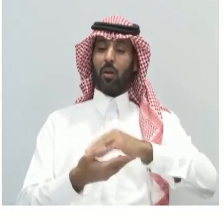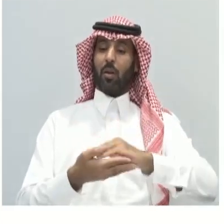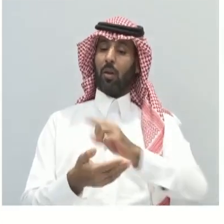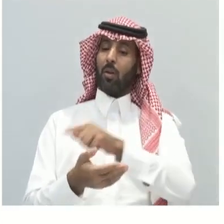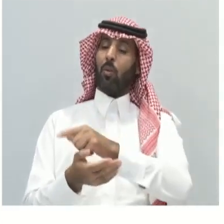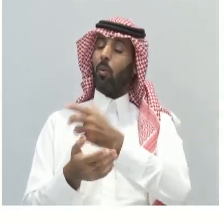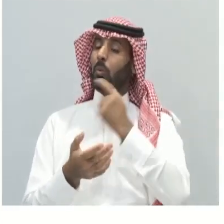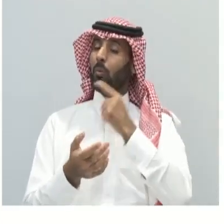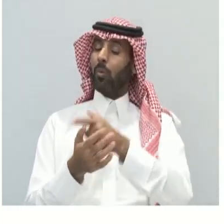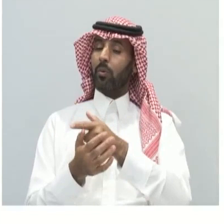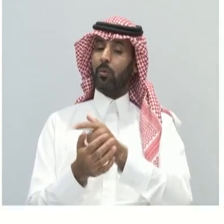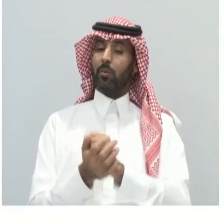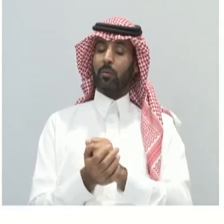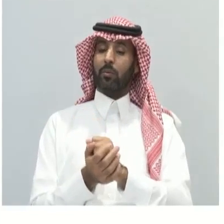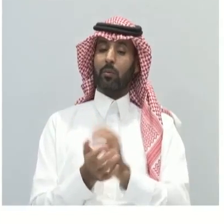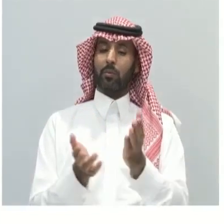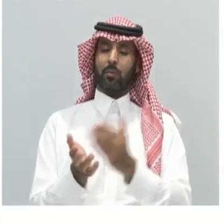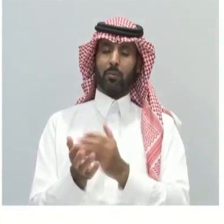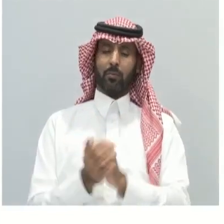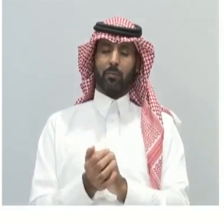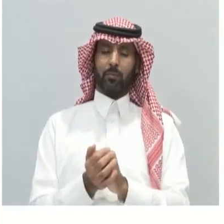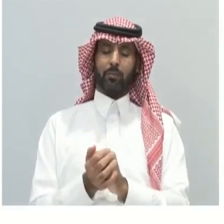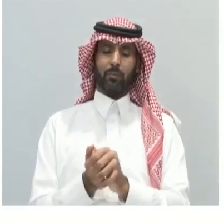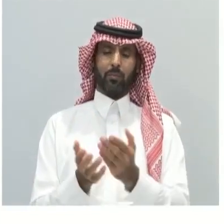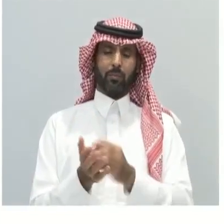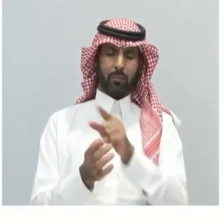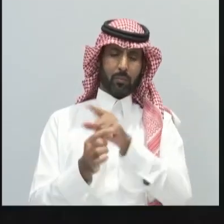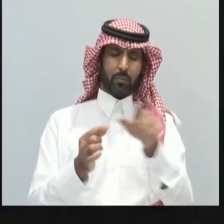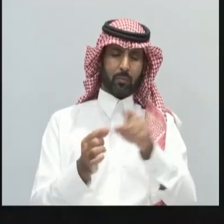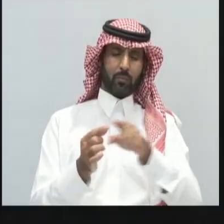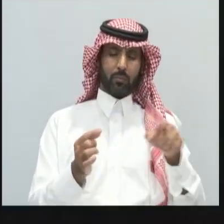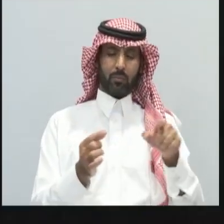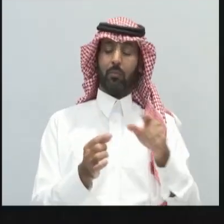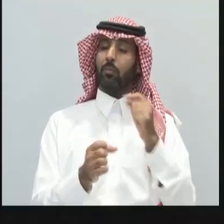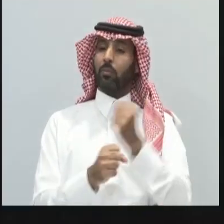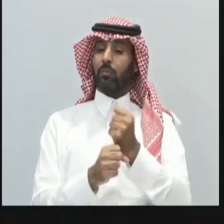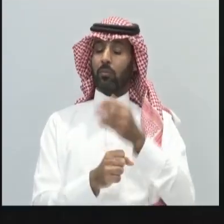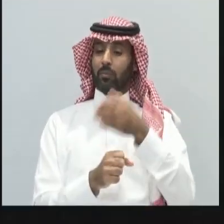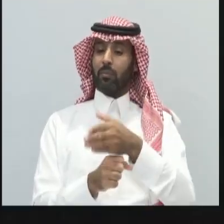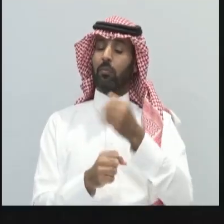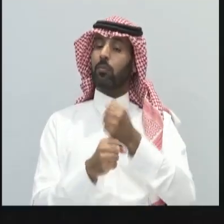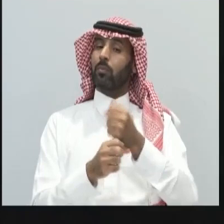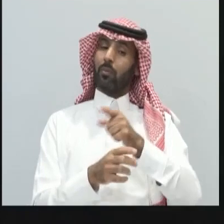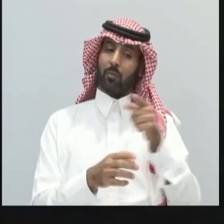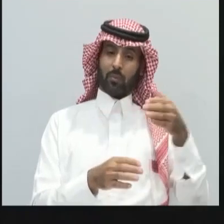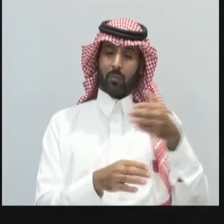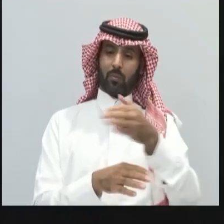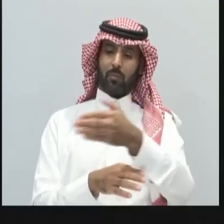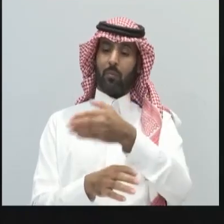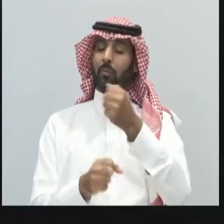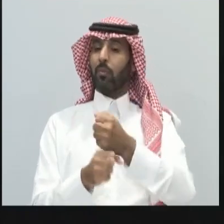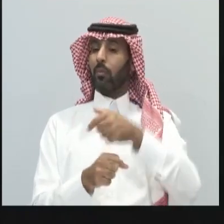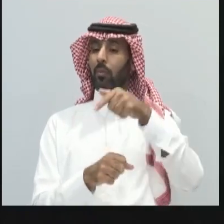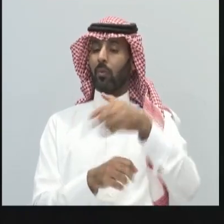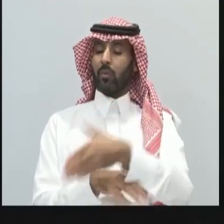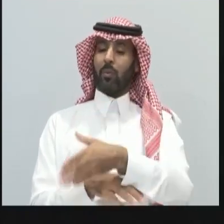the indirect object. So we'll be doing like this. We will underline the direct and the indirect, and we will tell which is which. Which